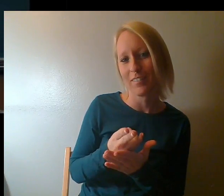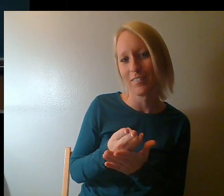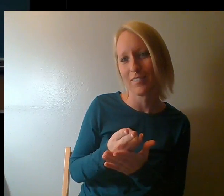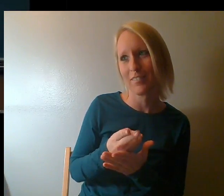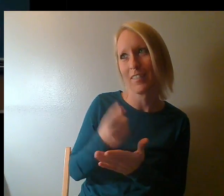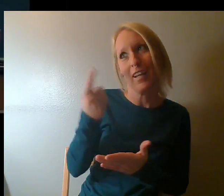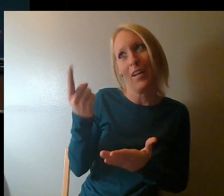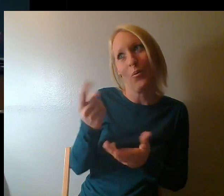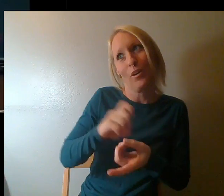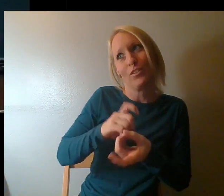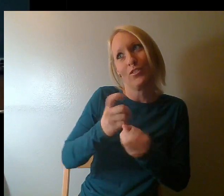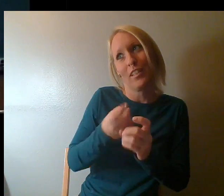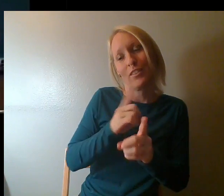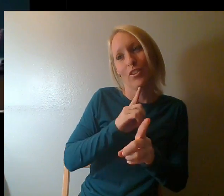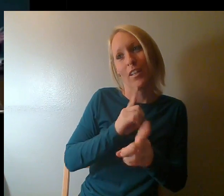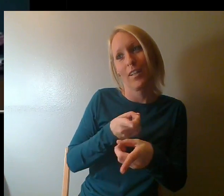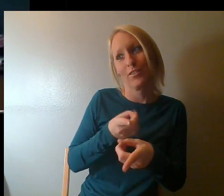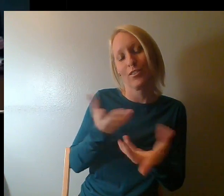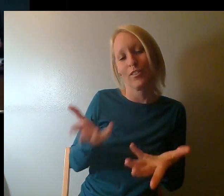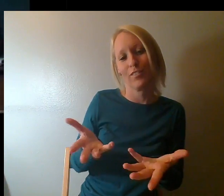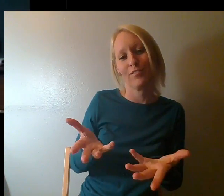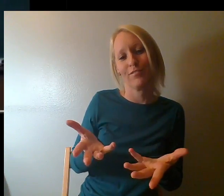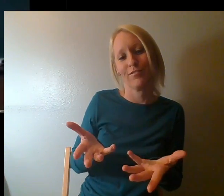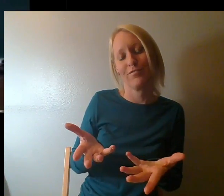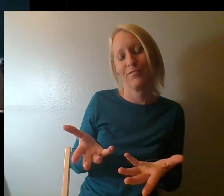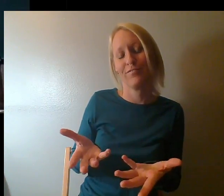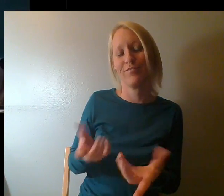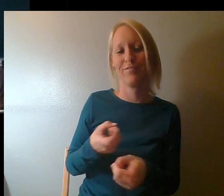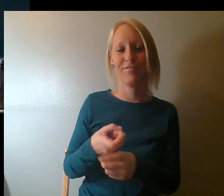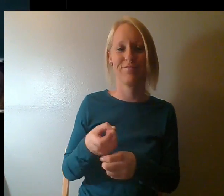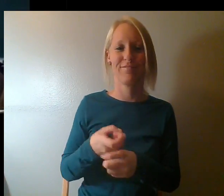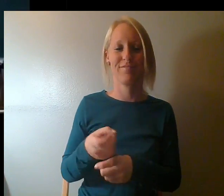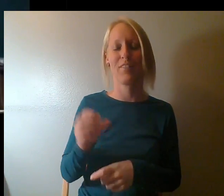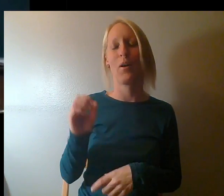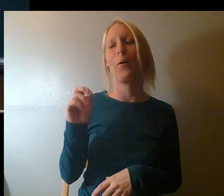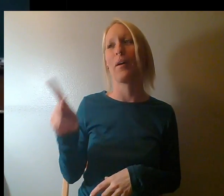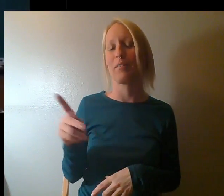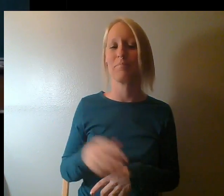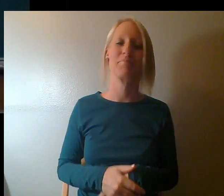then? No. No. No. All right.